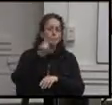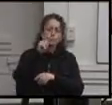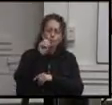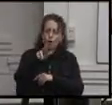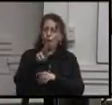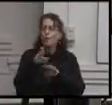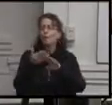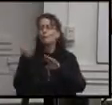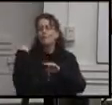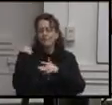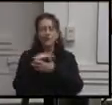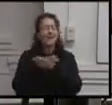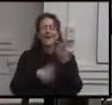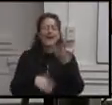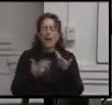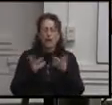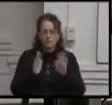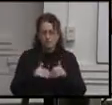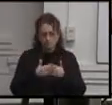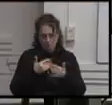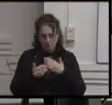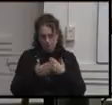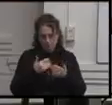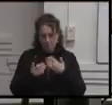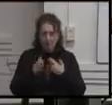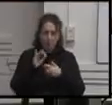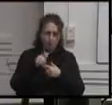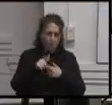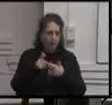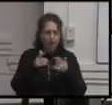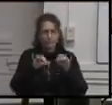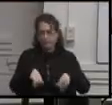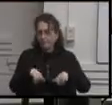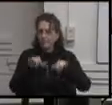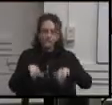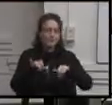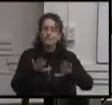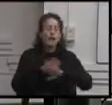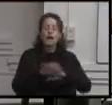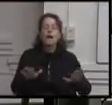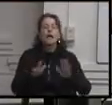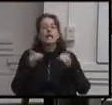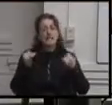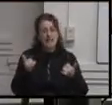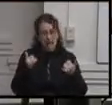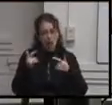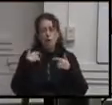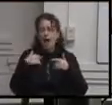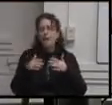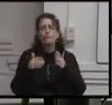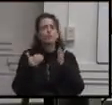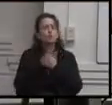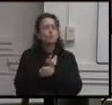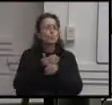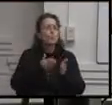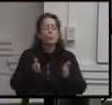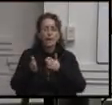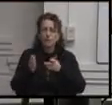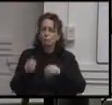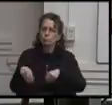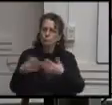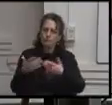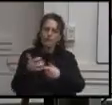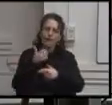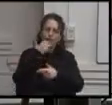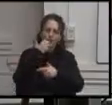energy costs where they are now, it really has an impact, and we need to be looking at the bigger picture. And